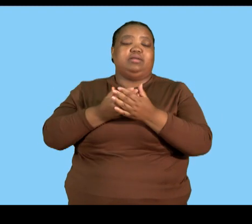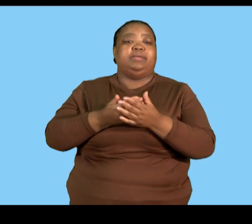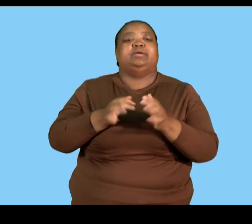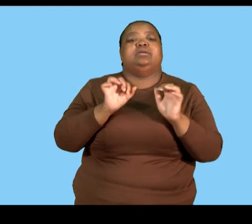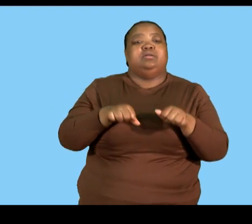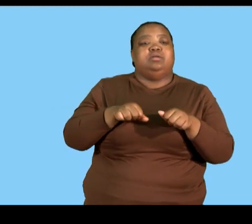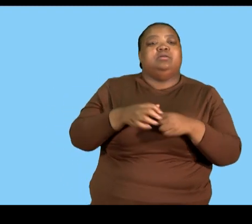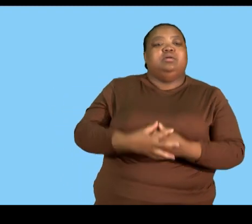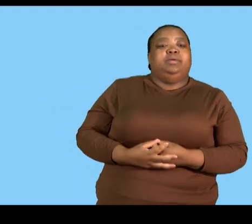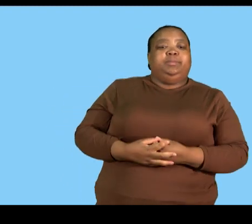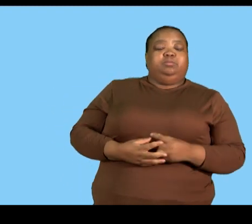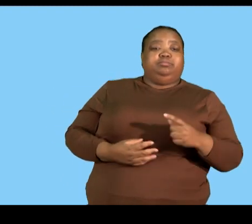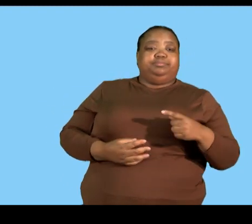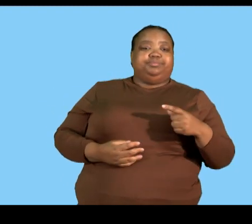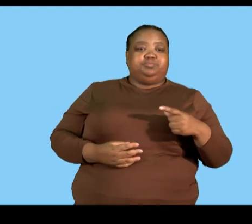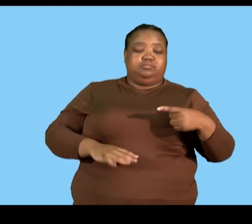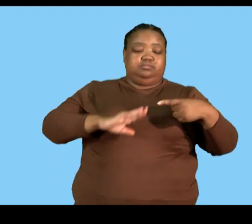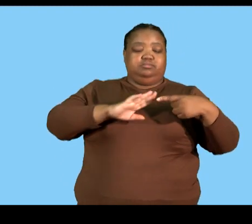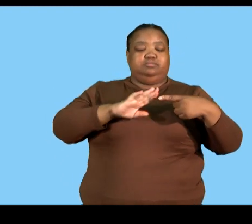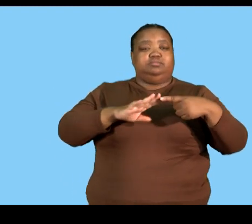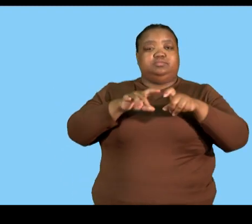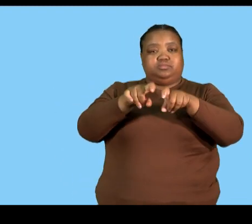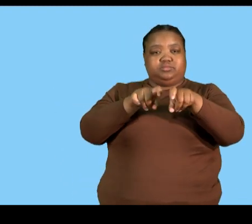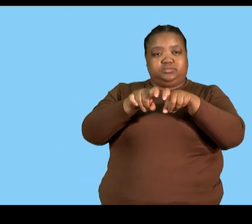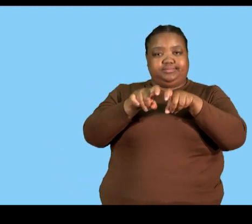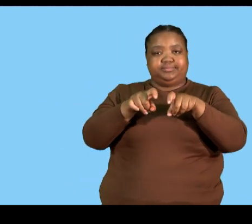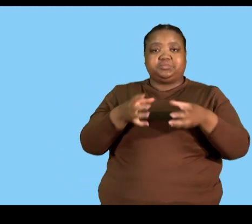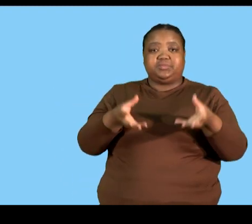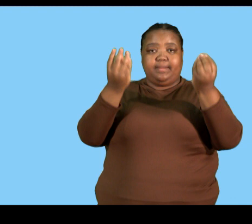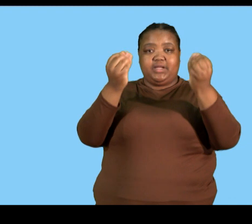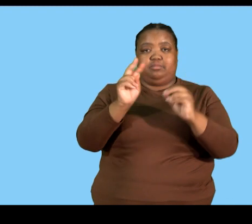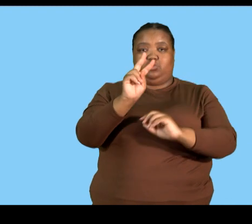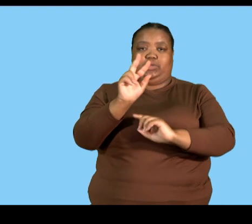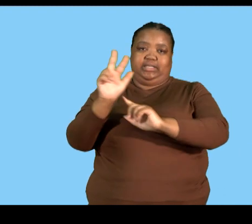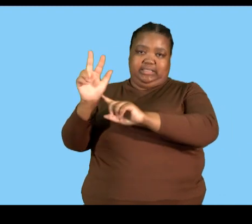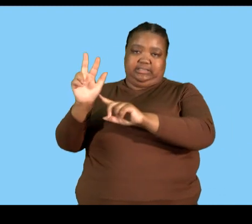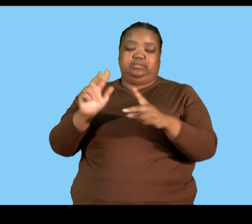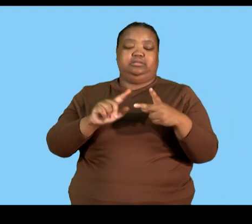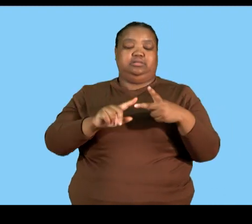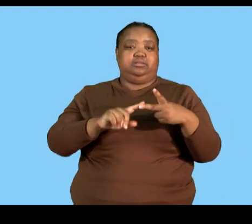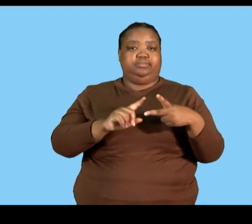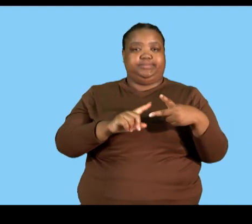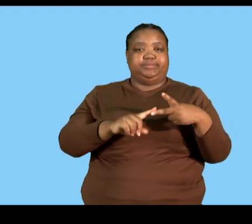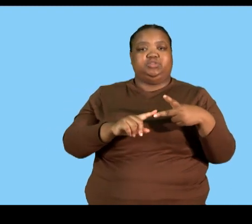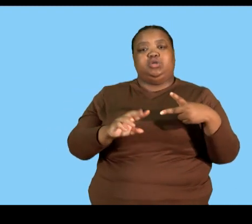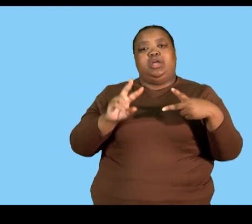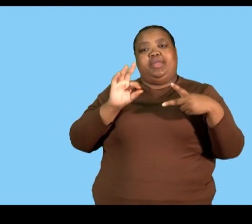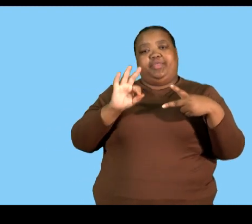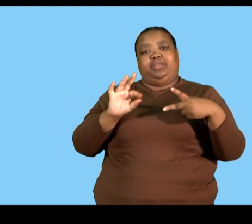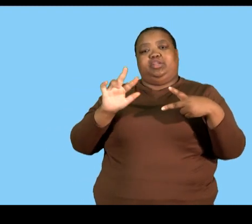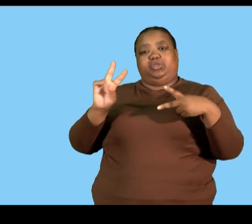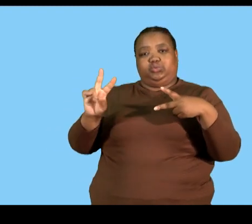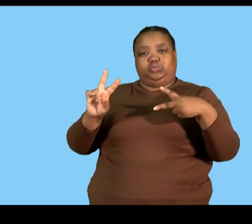case, we are given that the first test, she got 28. The second one, she